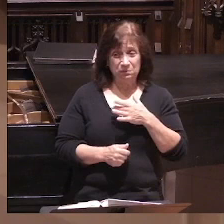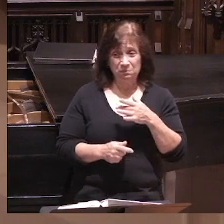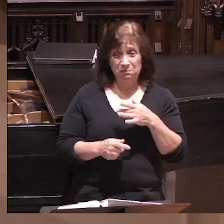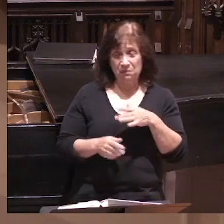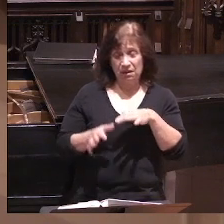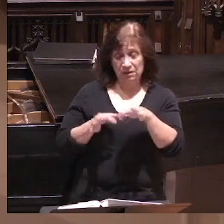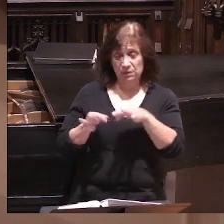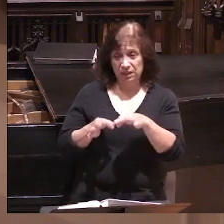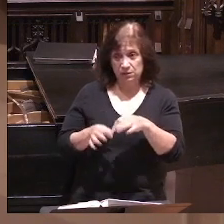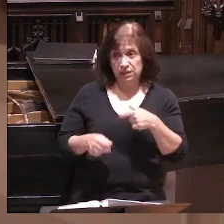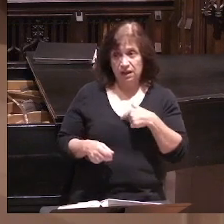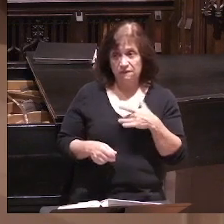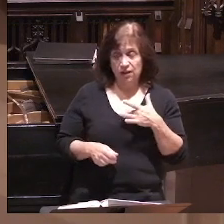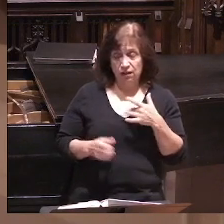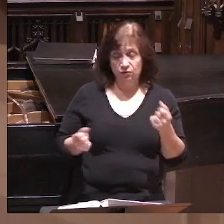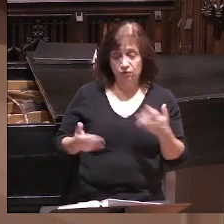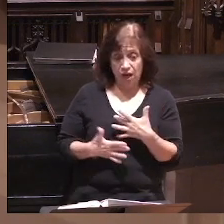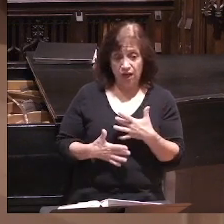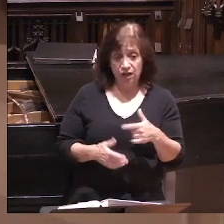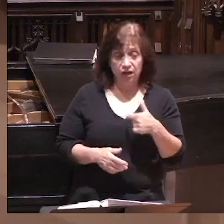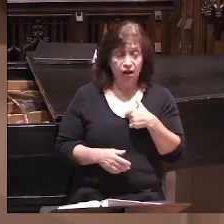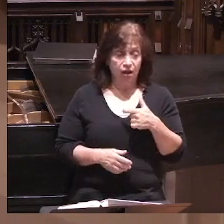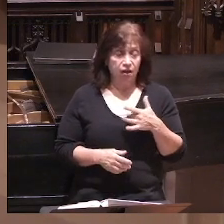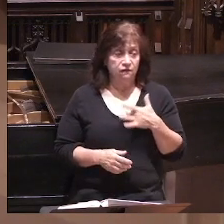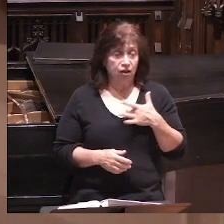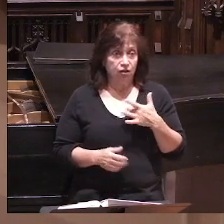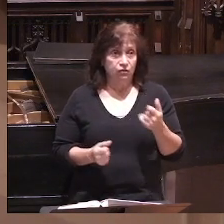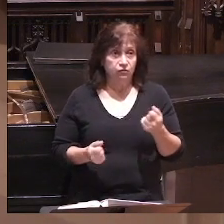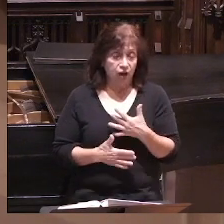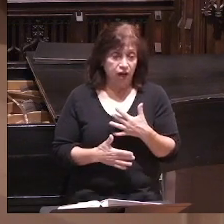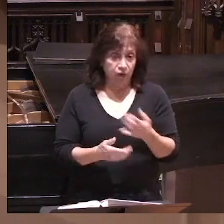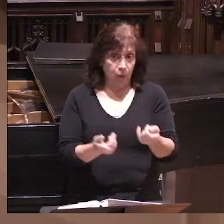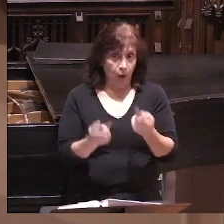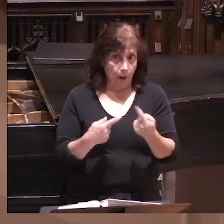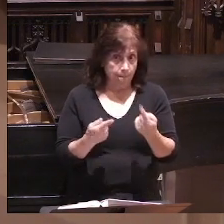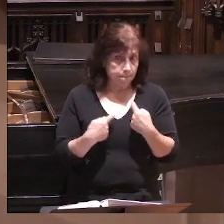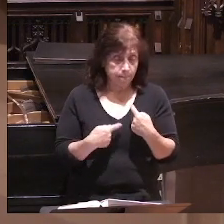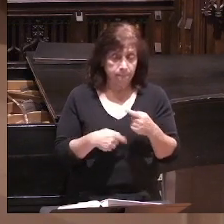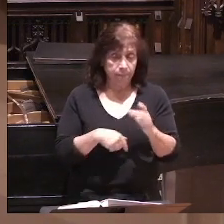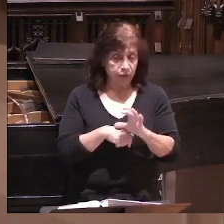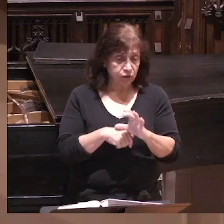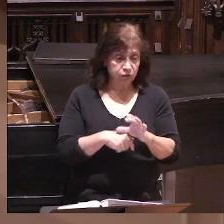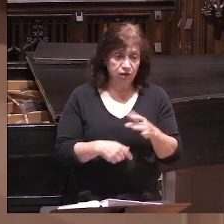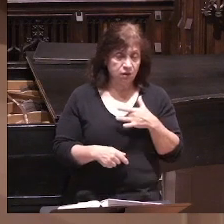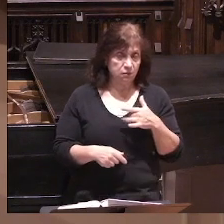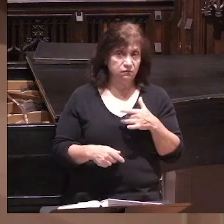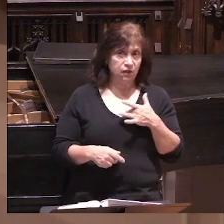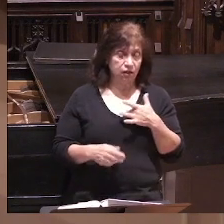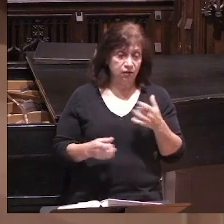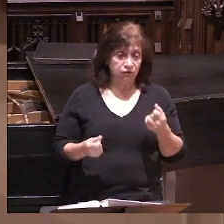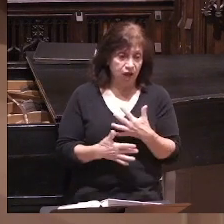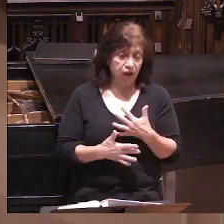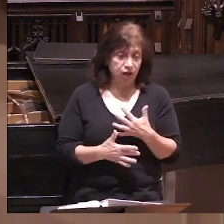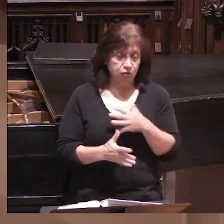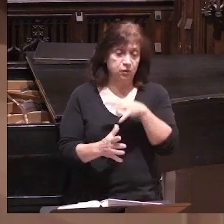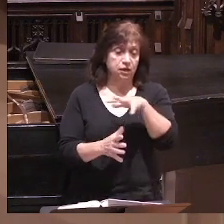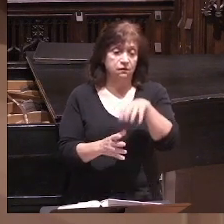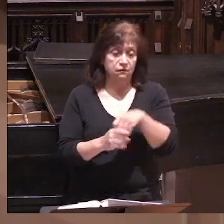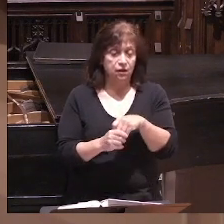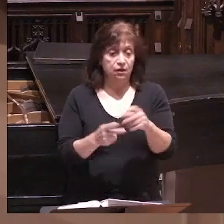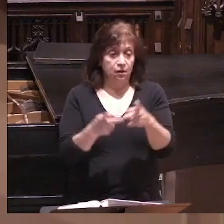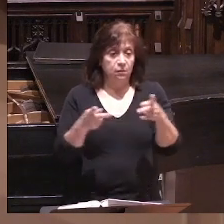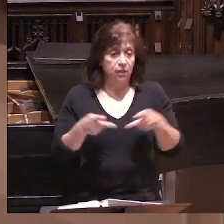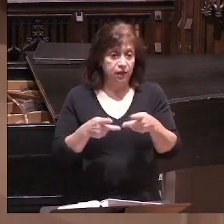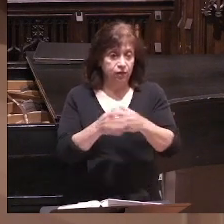was afraid. And I was afraid to come. I was afraid to be in a place